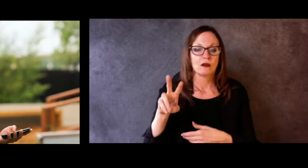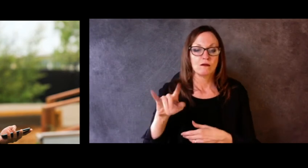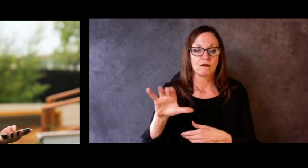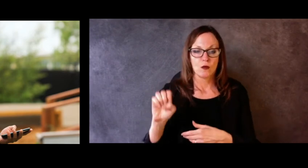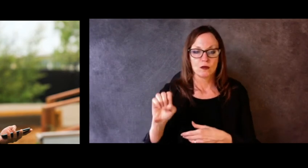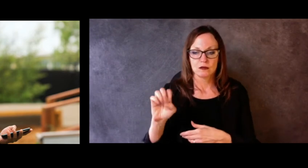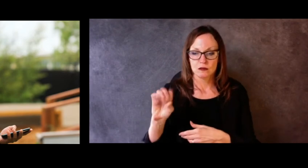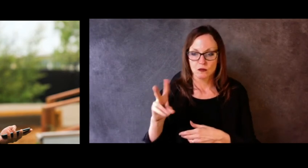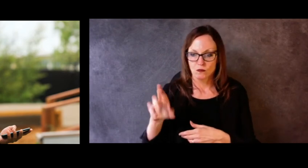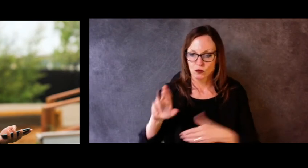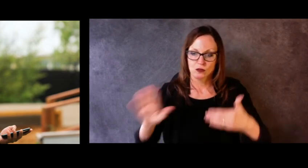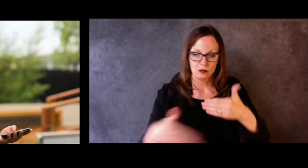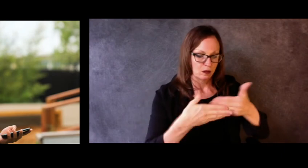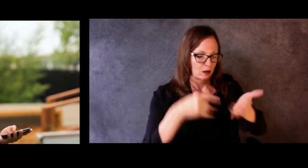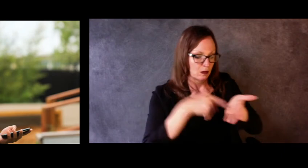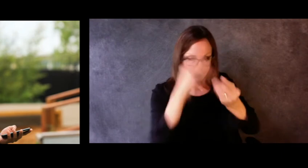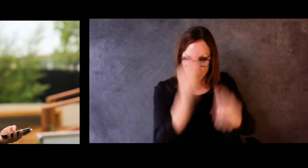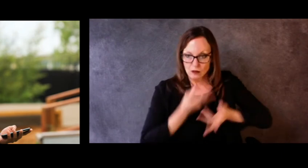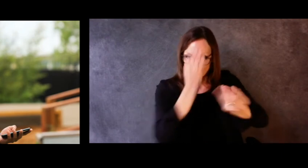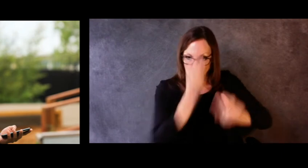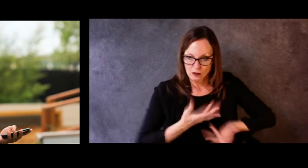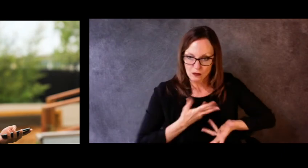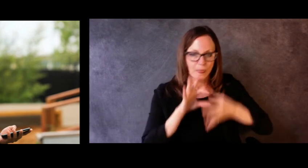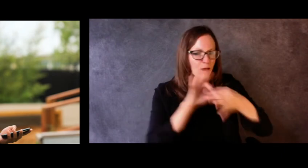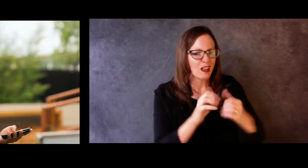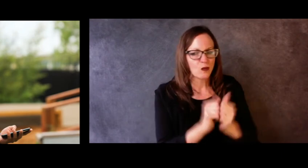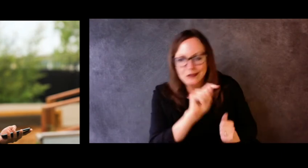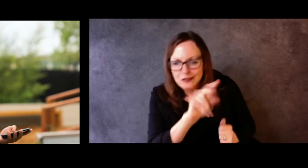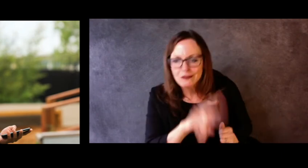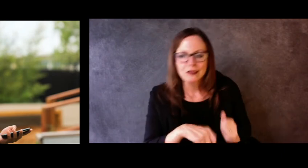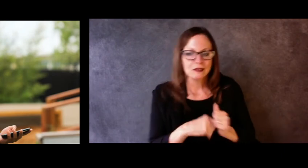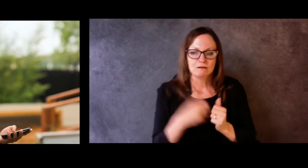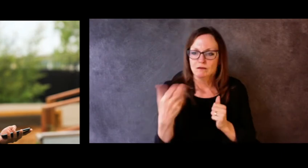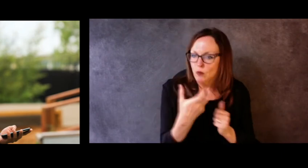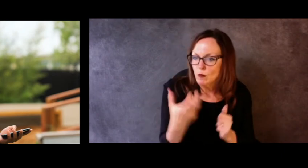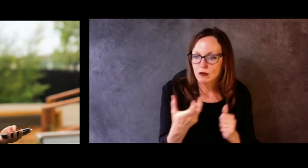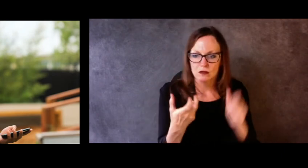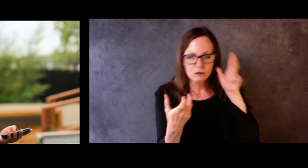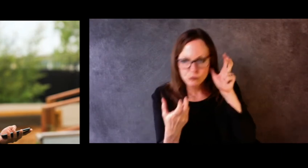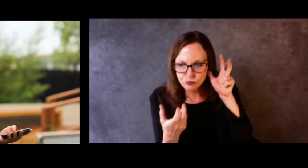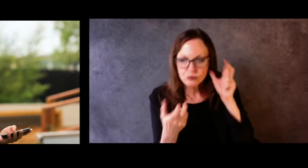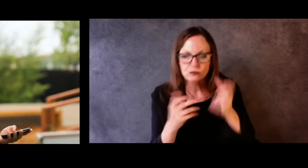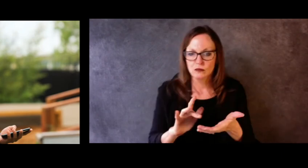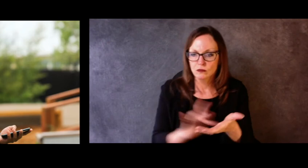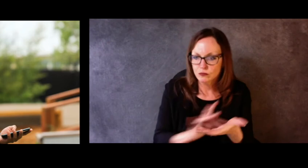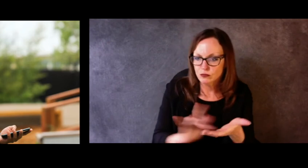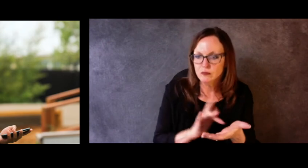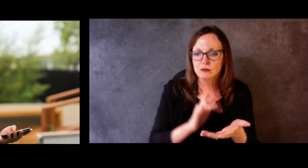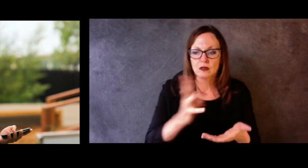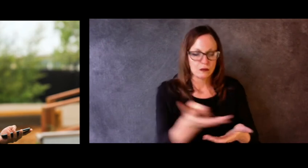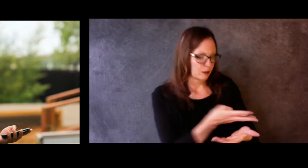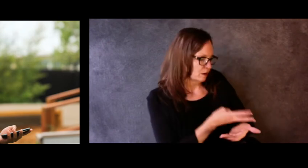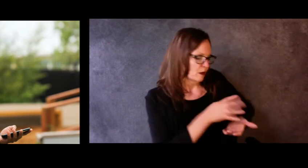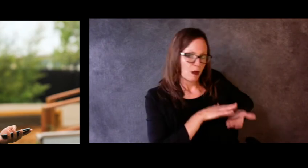Apple TV, or iPod Touch, so you can navigate just by listening or by using one of the 80-plus refreshable Braille